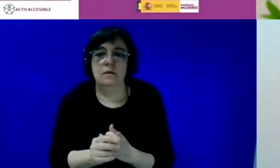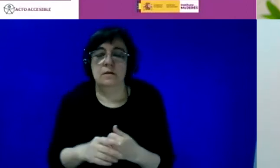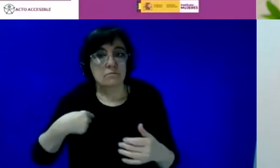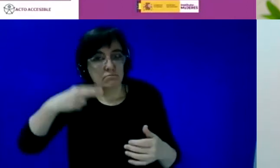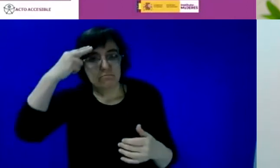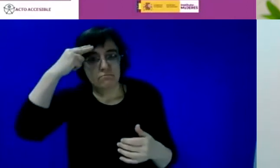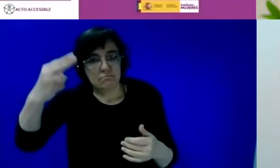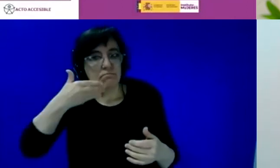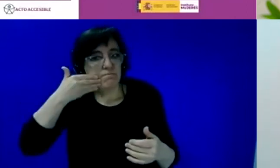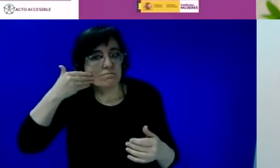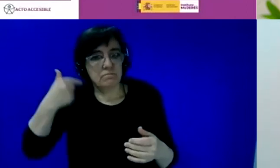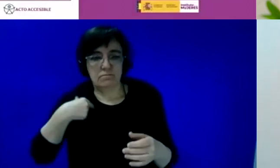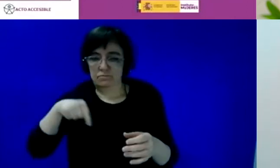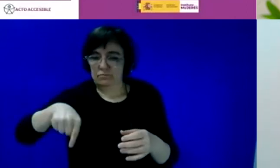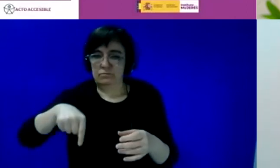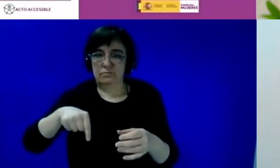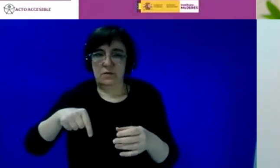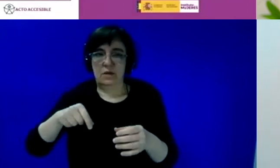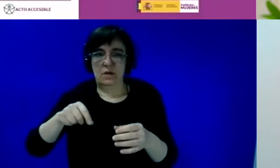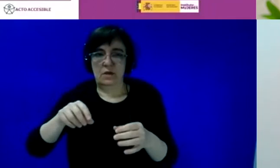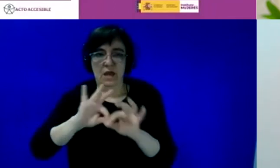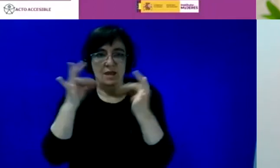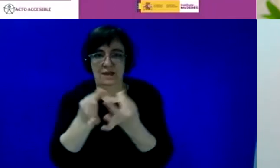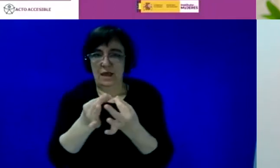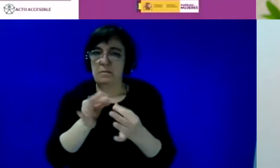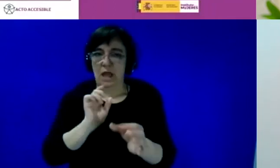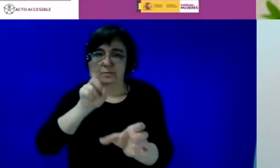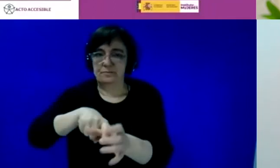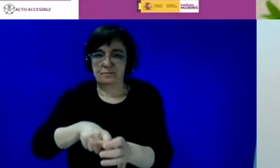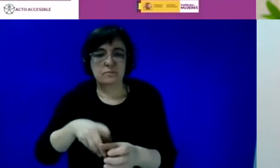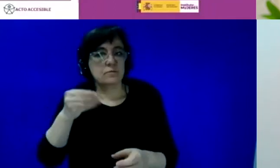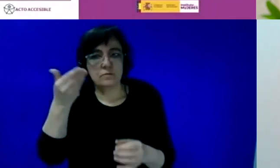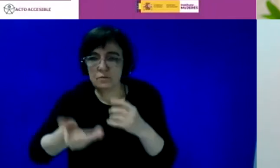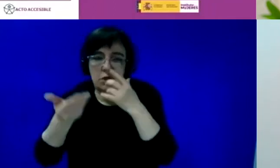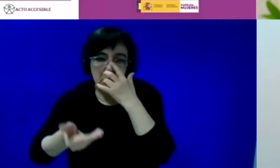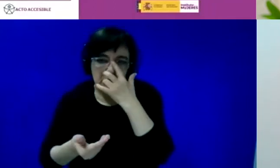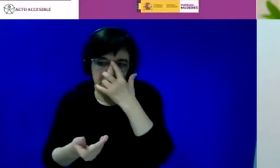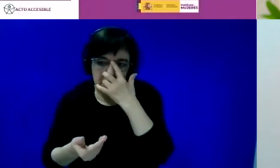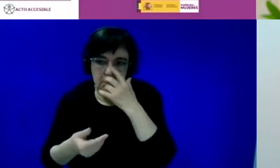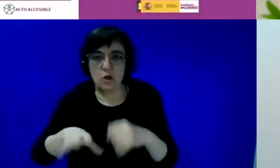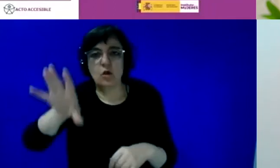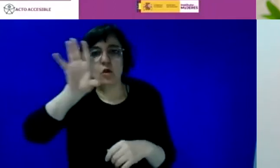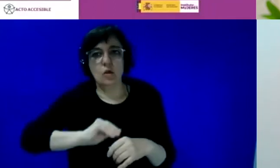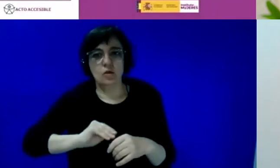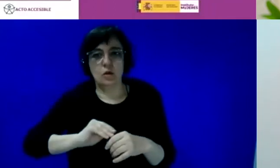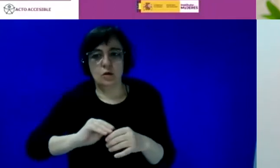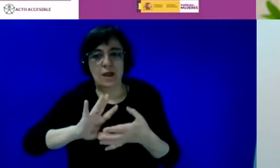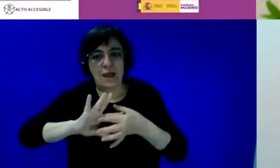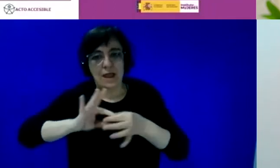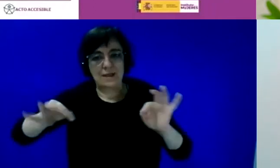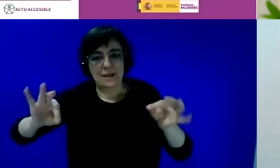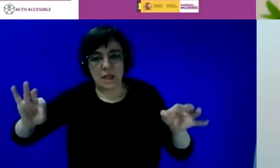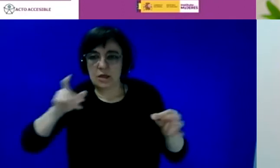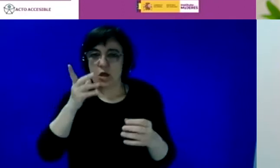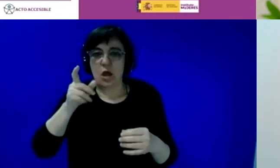a crucial part to see the intersectionality of women with disabilities and girls